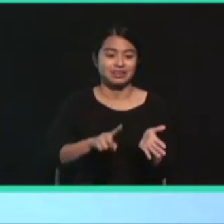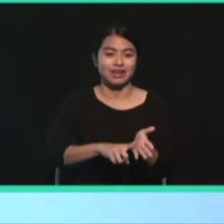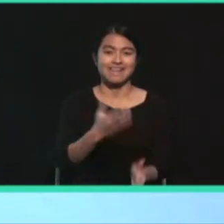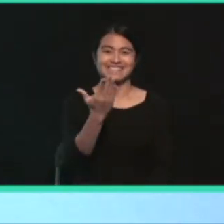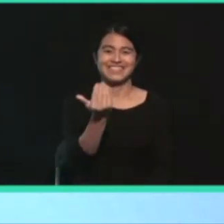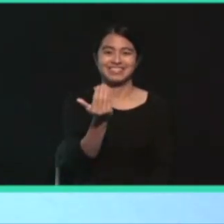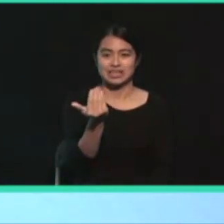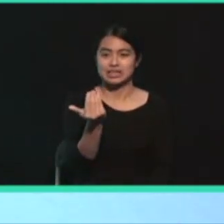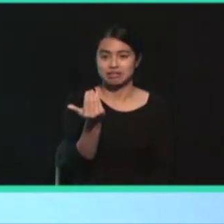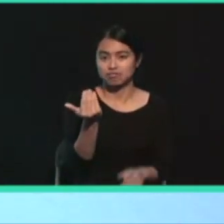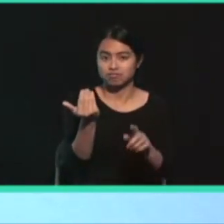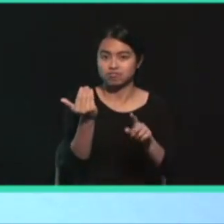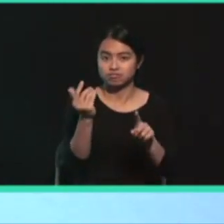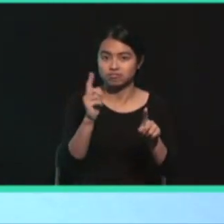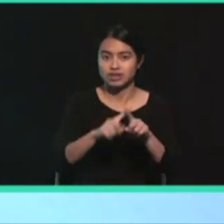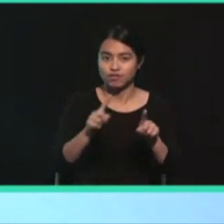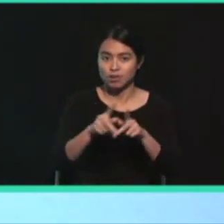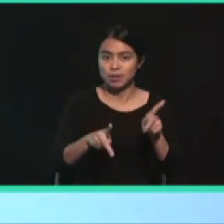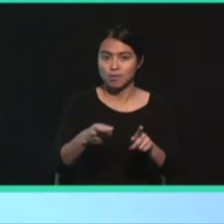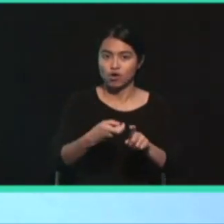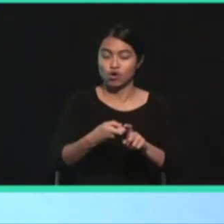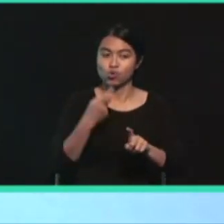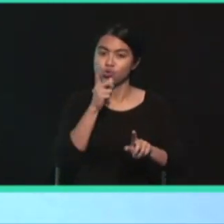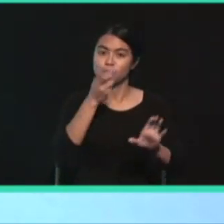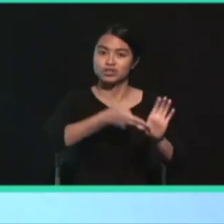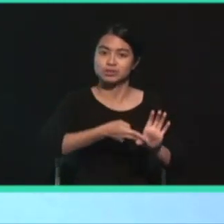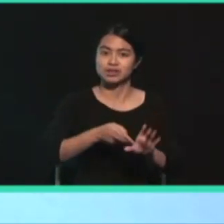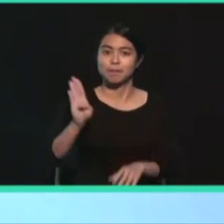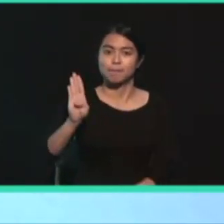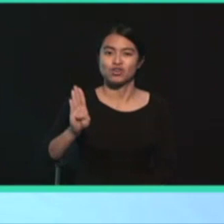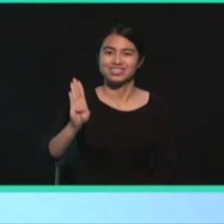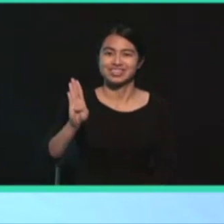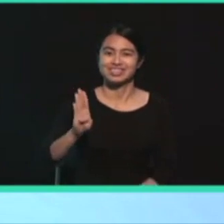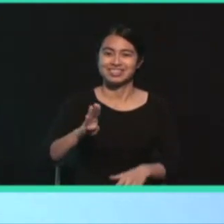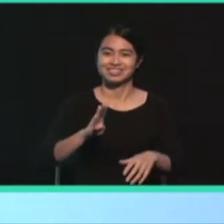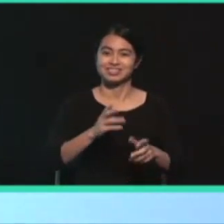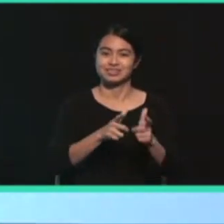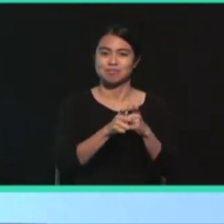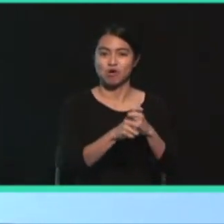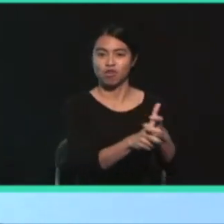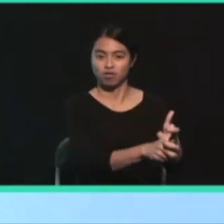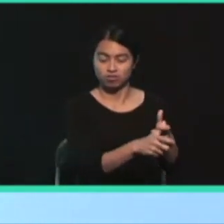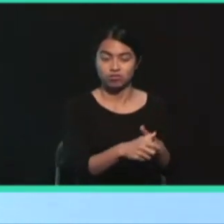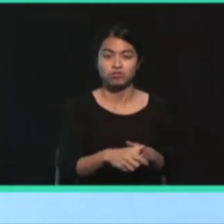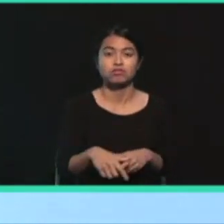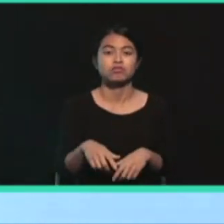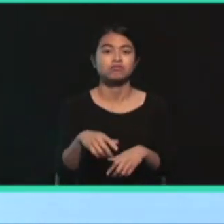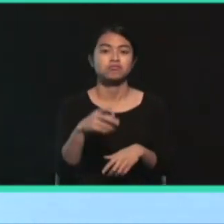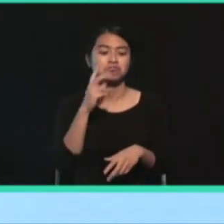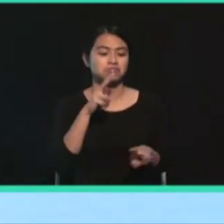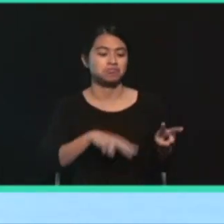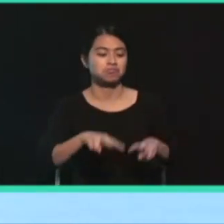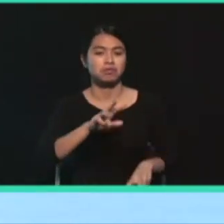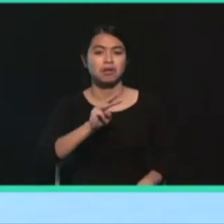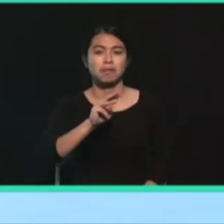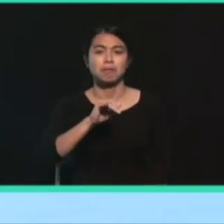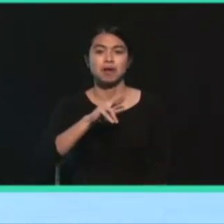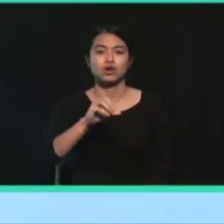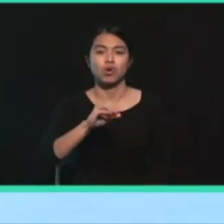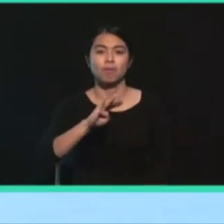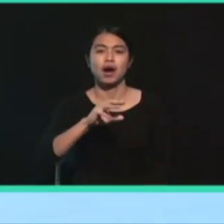Boston Marathon and looked whether they found interesting changes in their microbiome. And yes, they